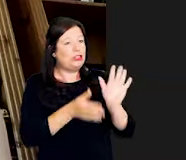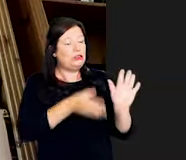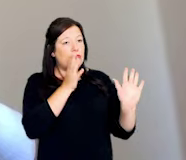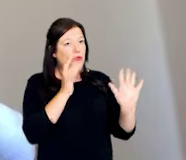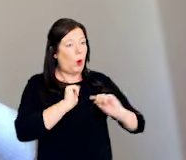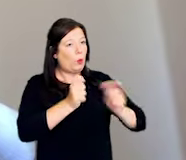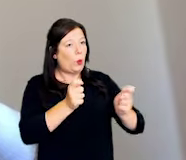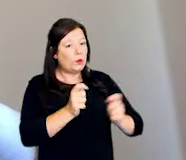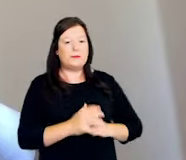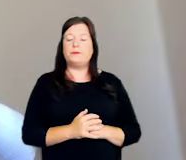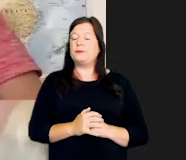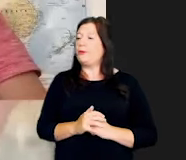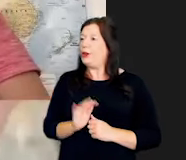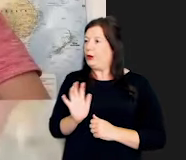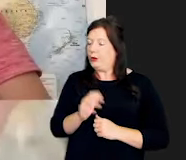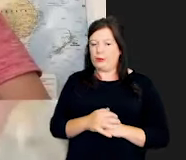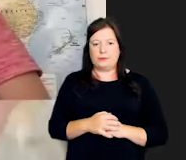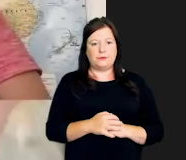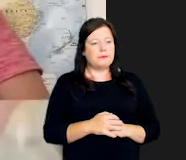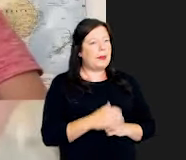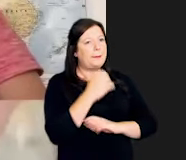Awards? No.